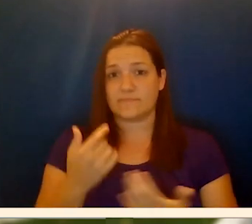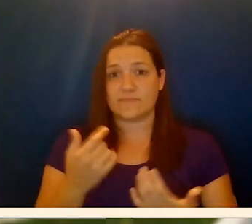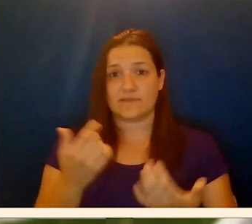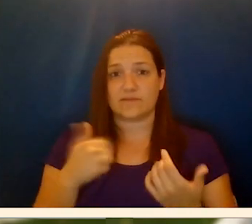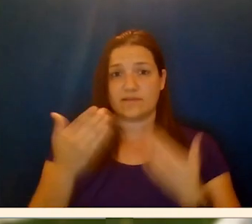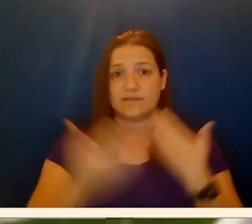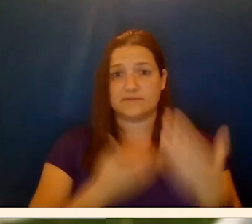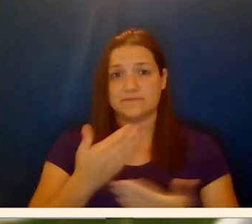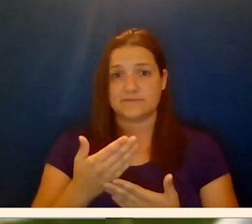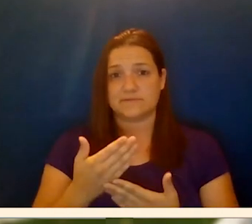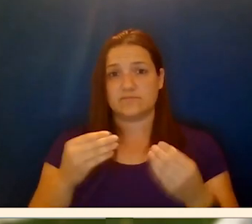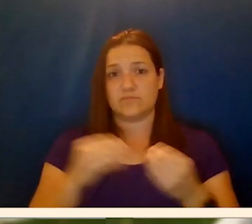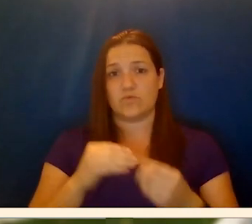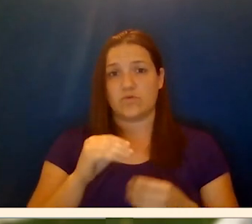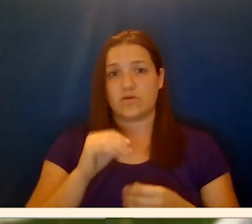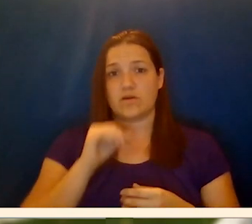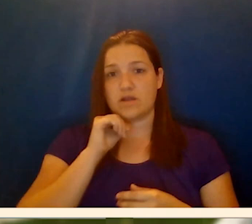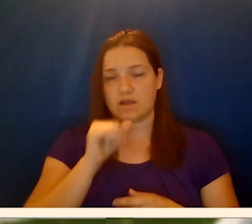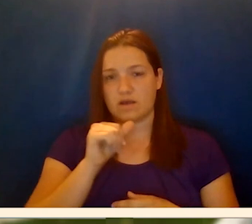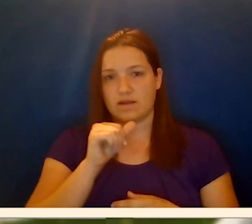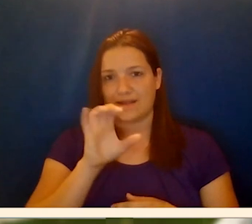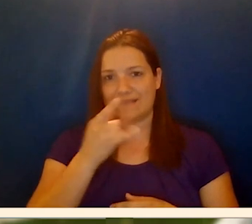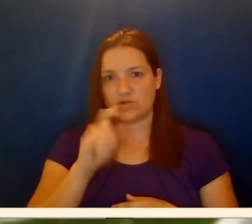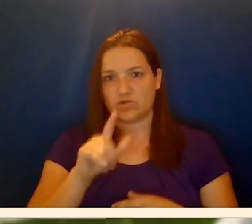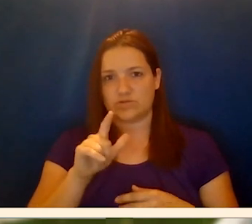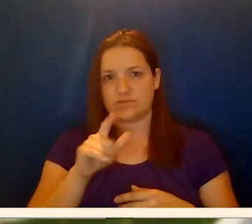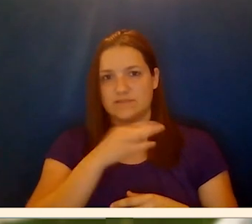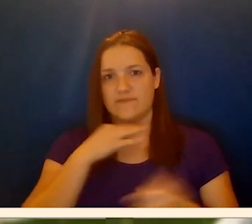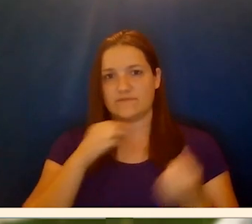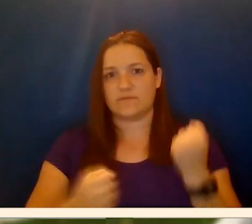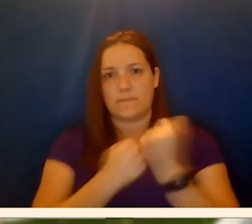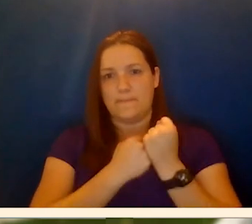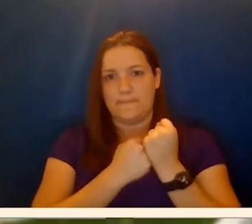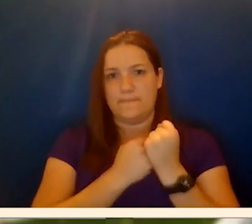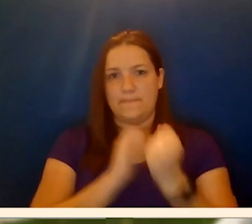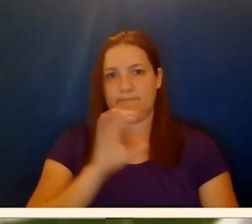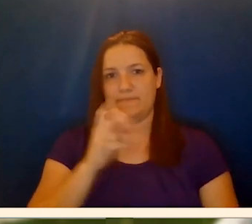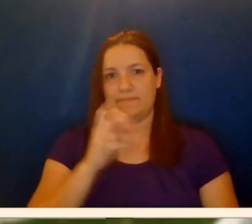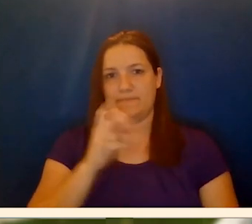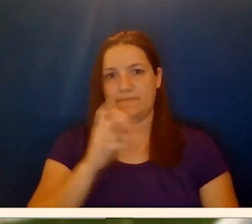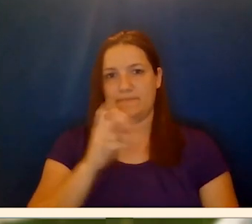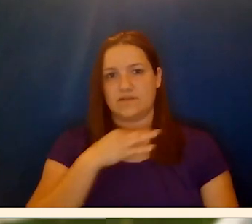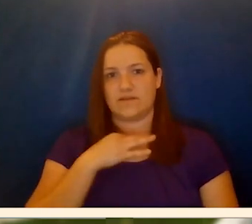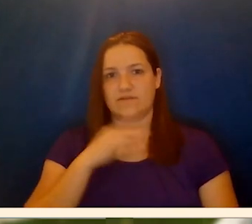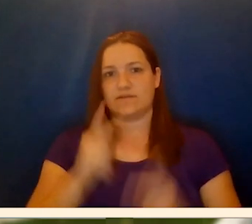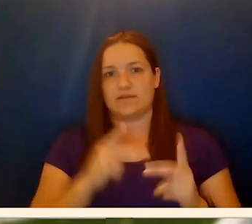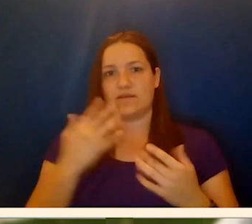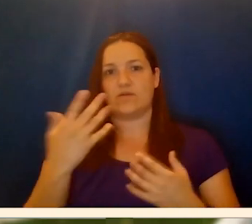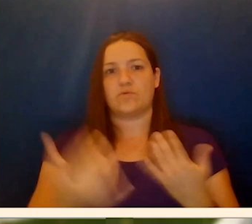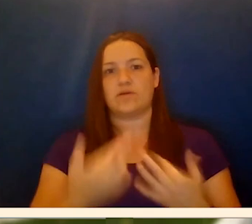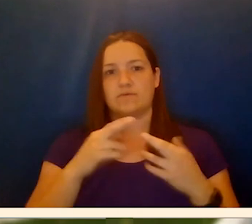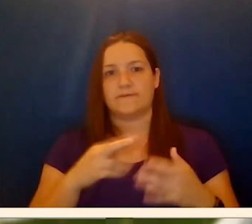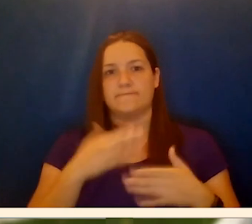hire more non-clinical staff to support our clinical staff, just to get people out in the waiting room that are providing just